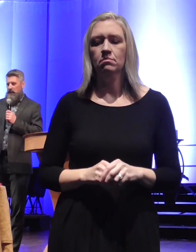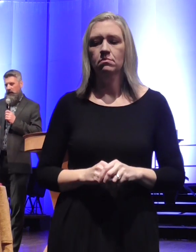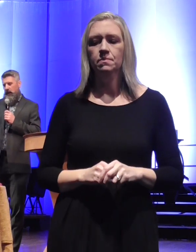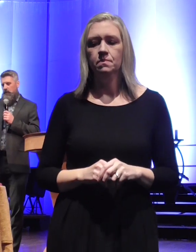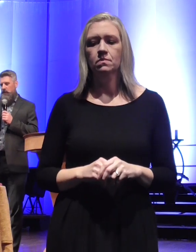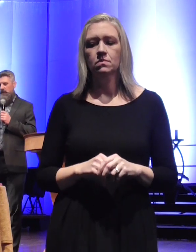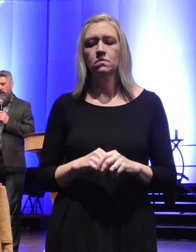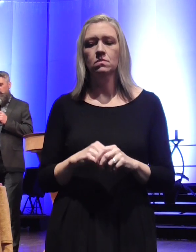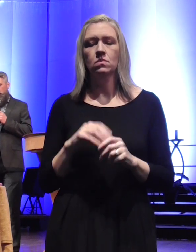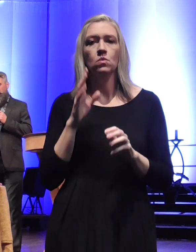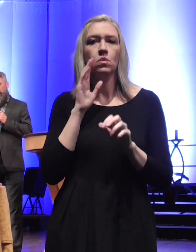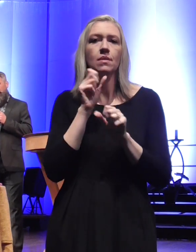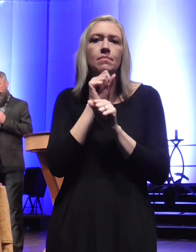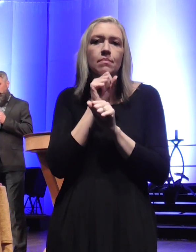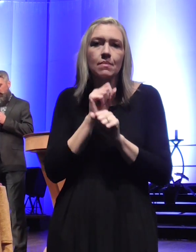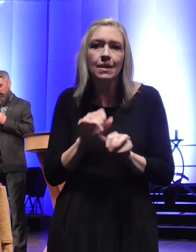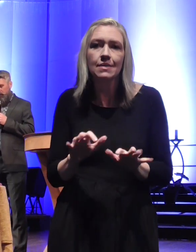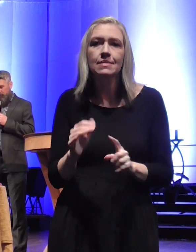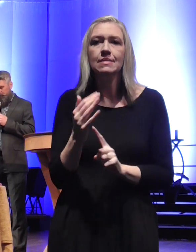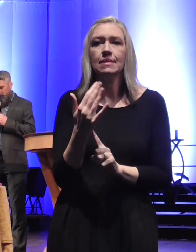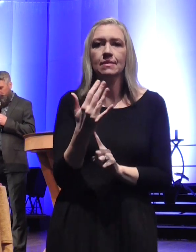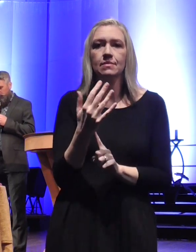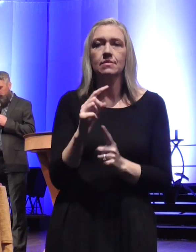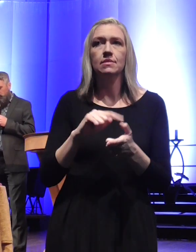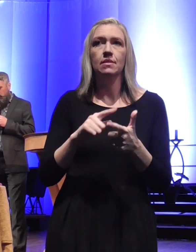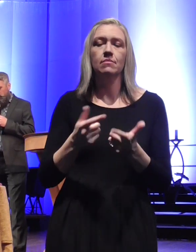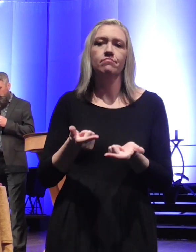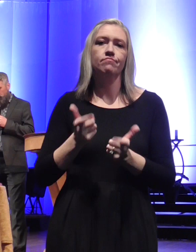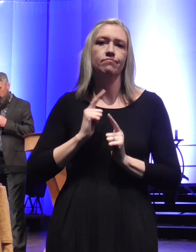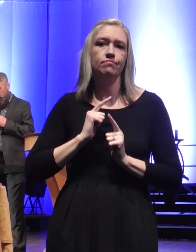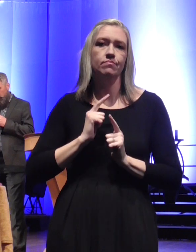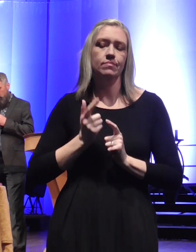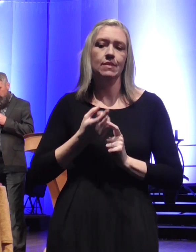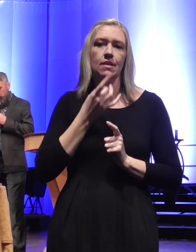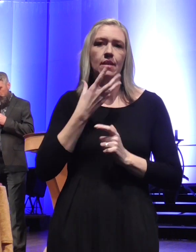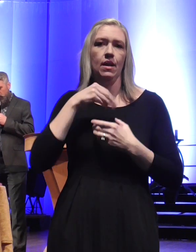I will bless the candles, and then we bring the light within.